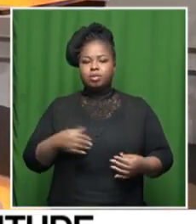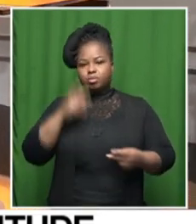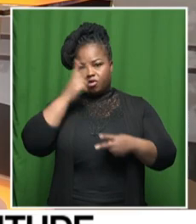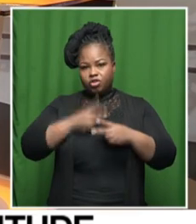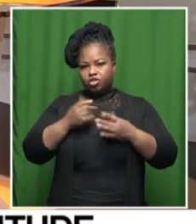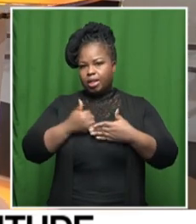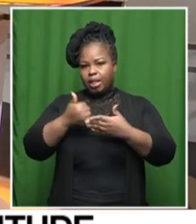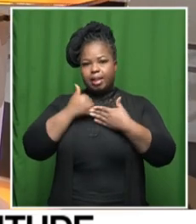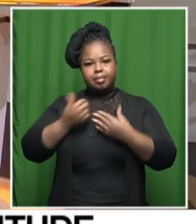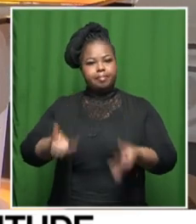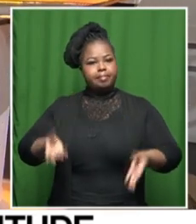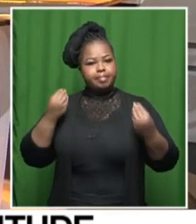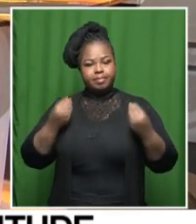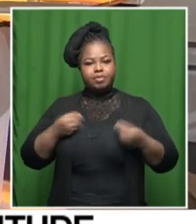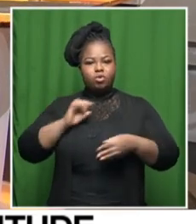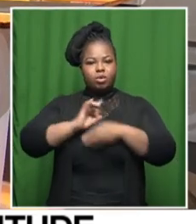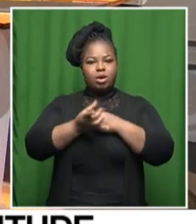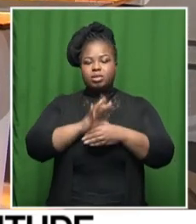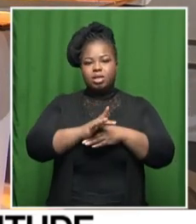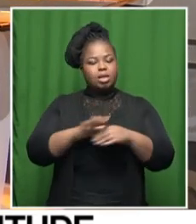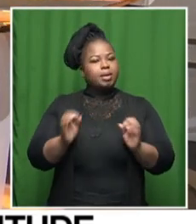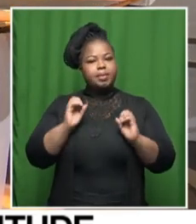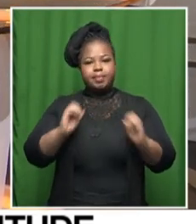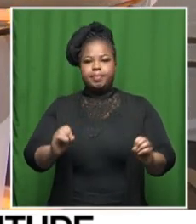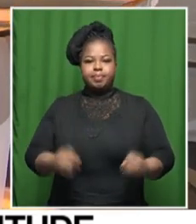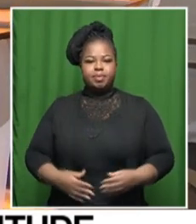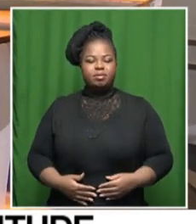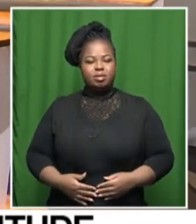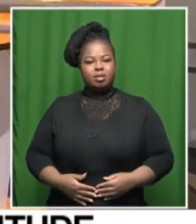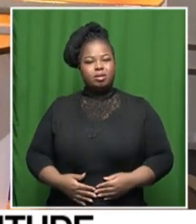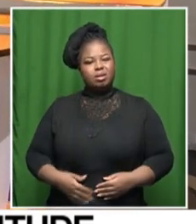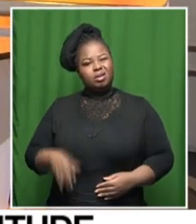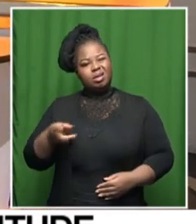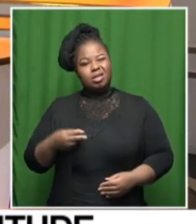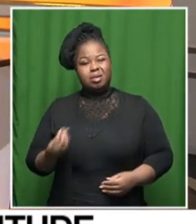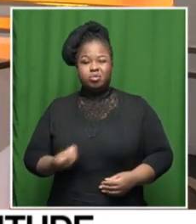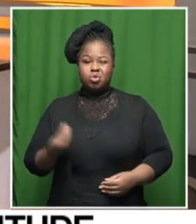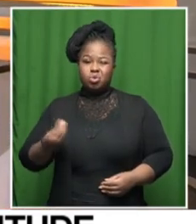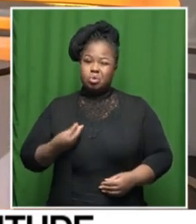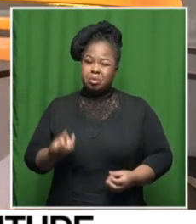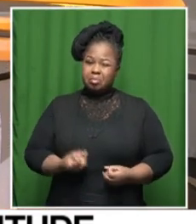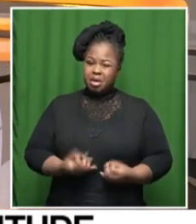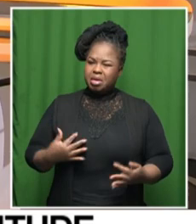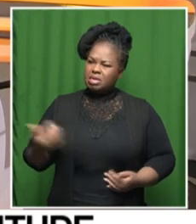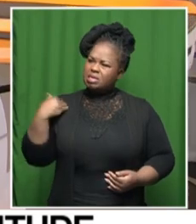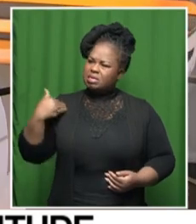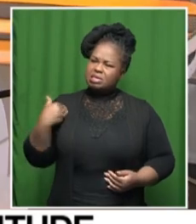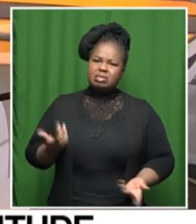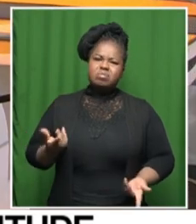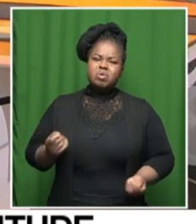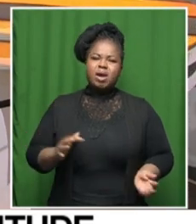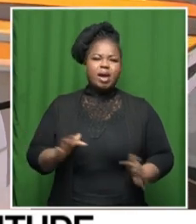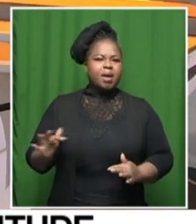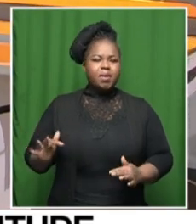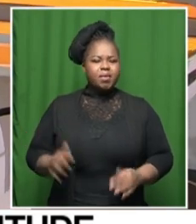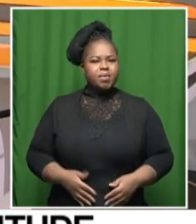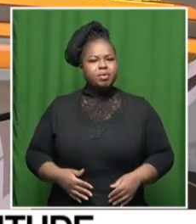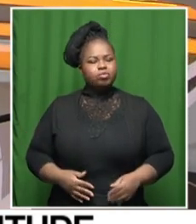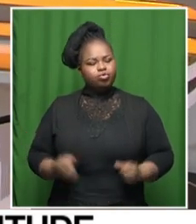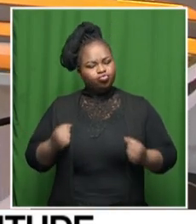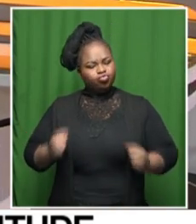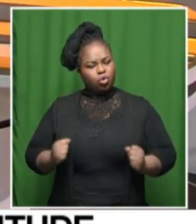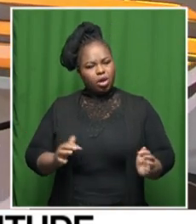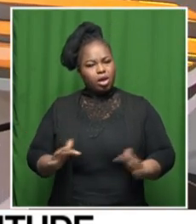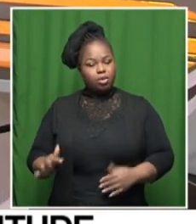help, to go for counseling and everything. And I'd get along a lot of young people asking me, how do I do it? How are you so